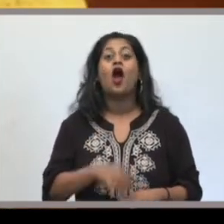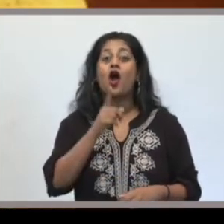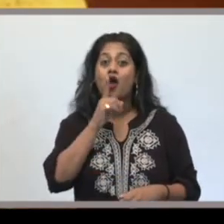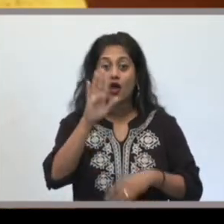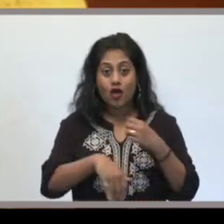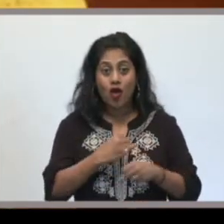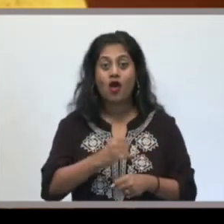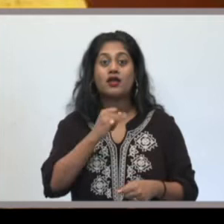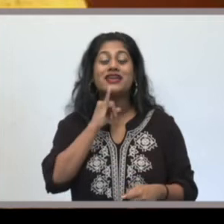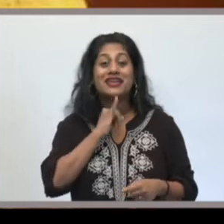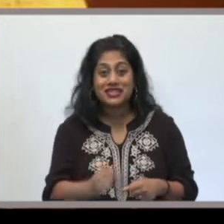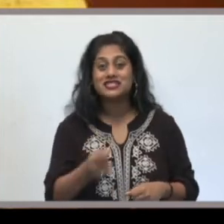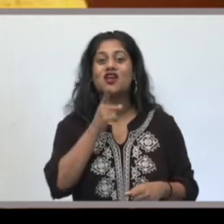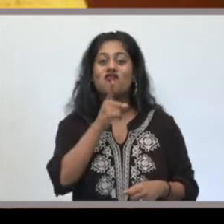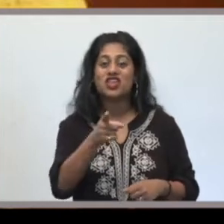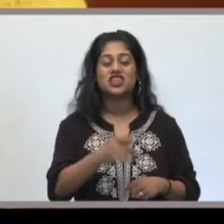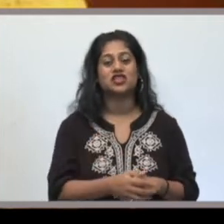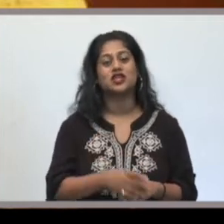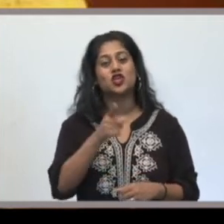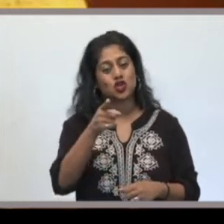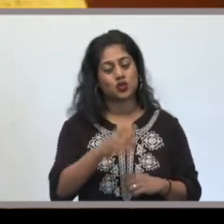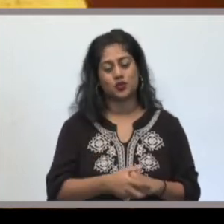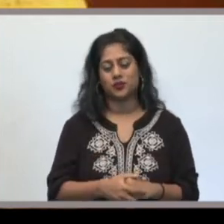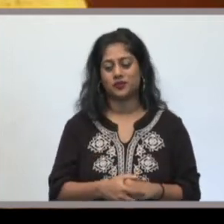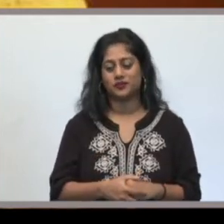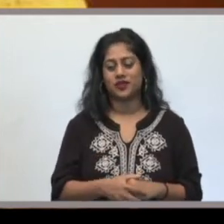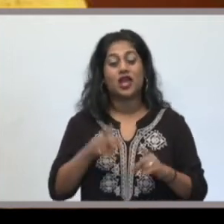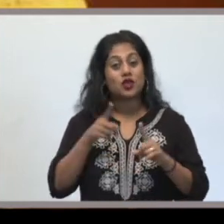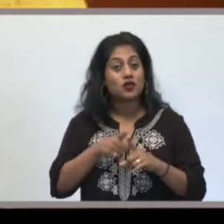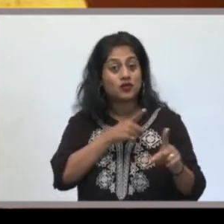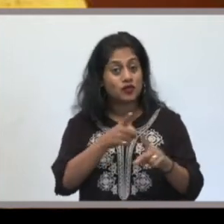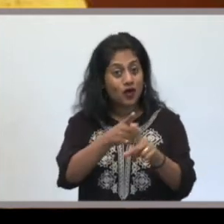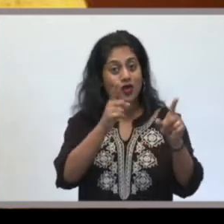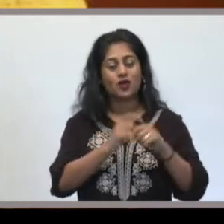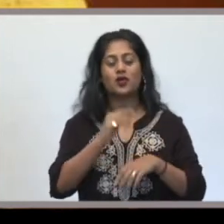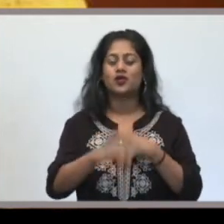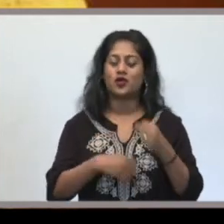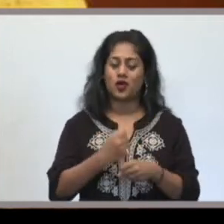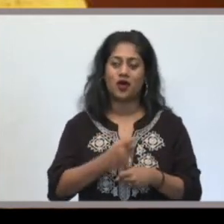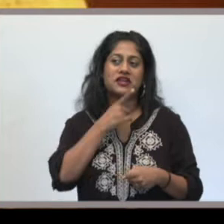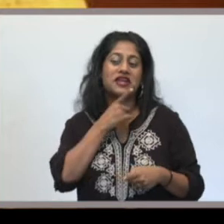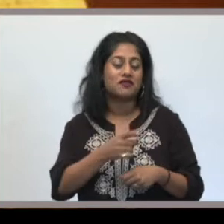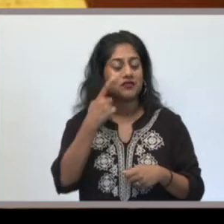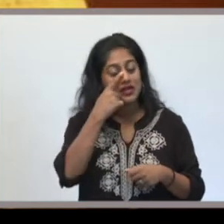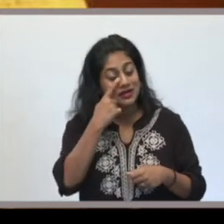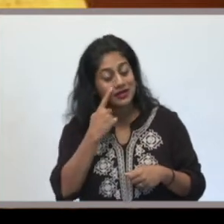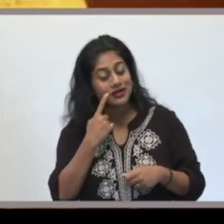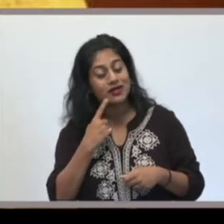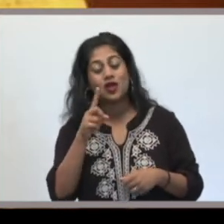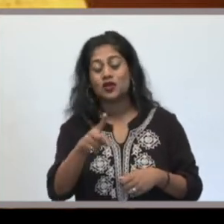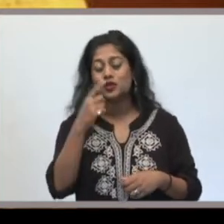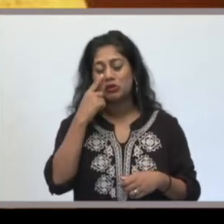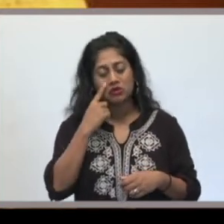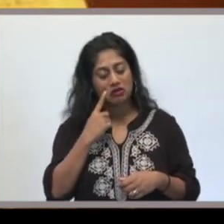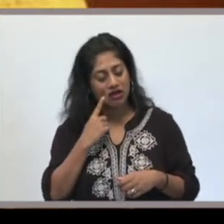you. Nothing escapes His eye. The Bible says, "Your very tears, every tear you cried, is